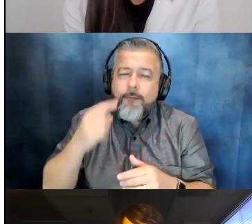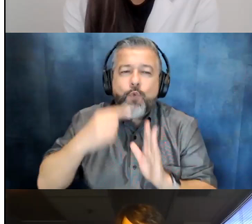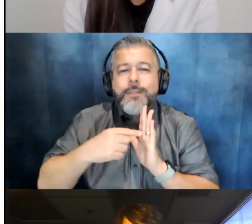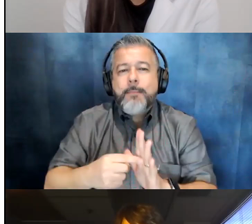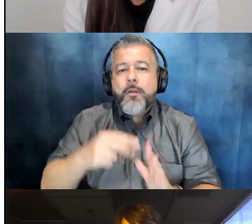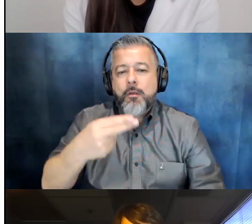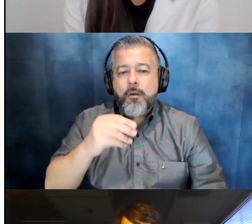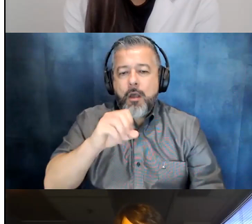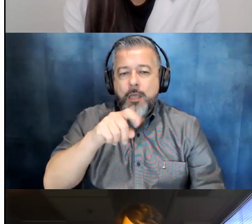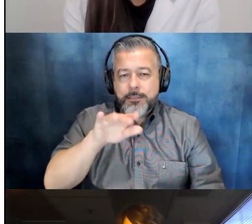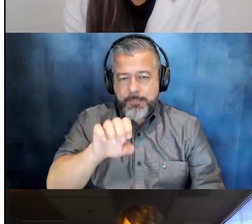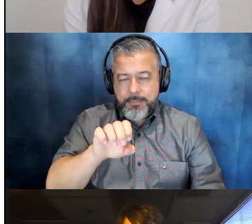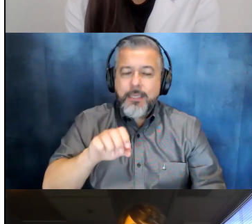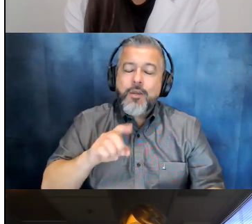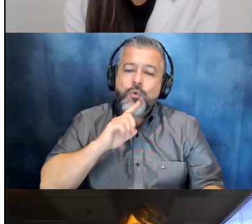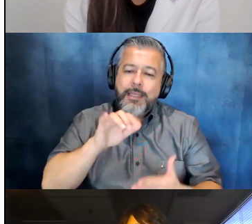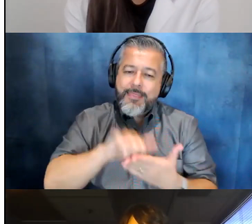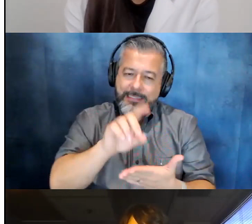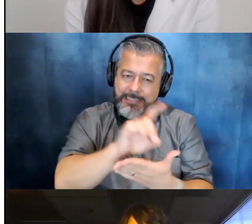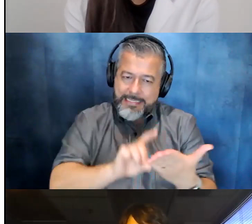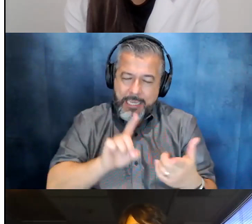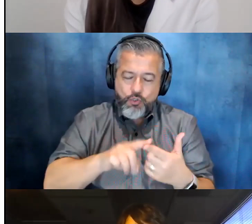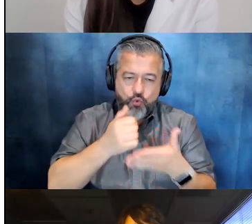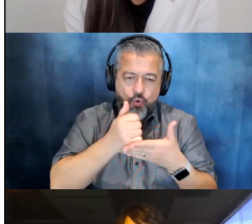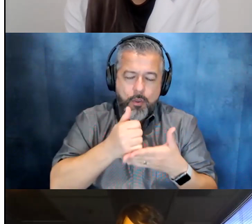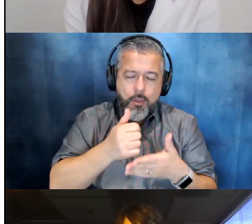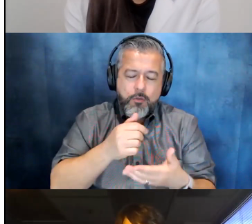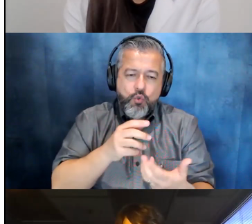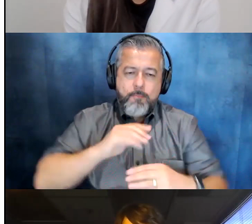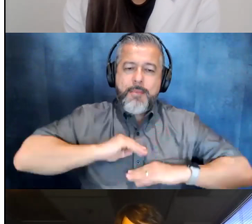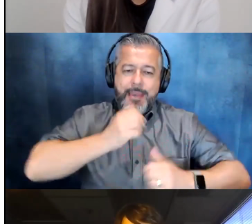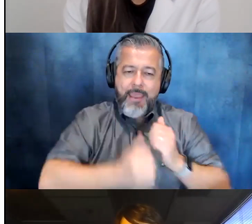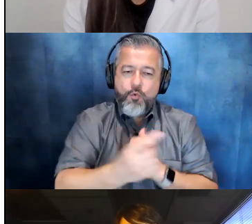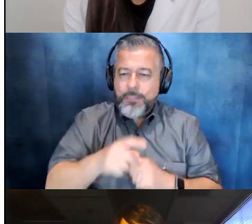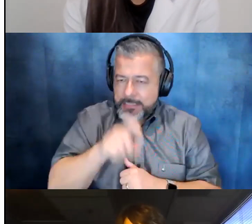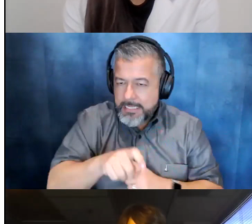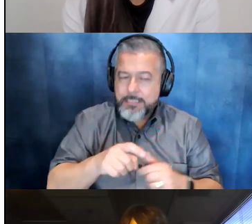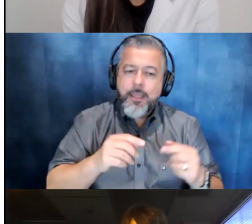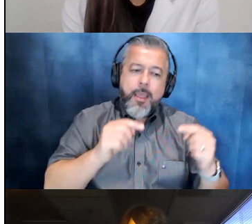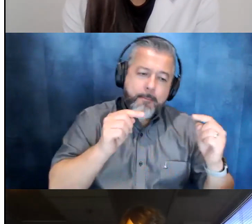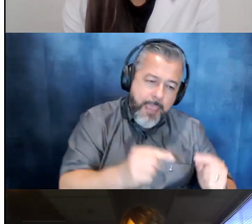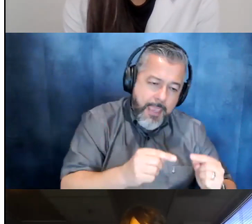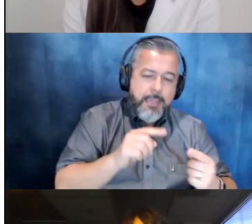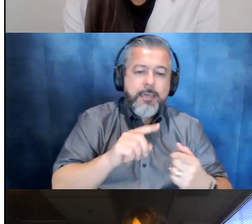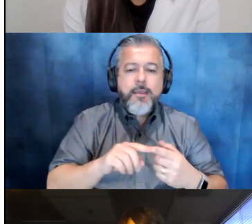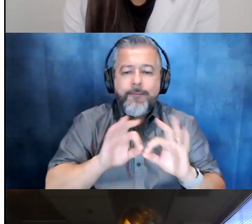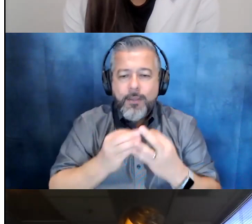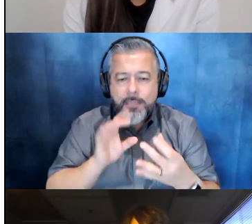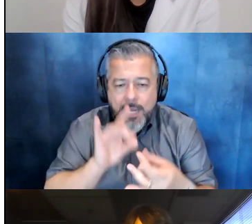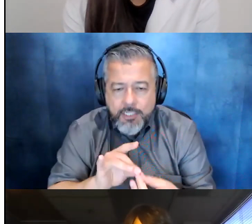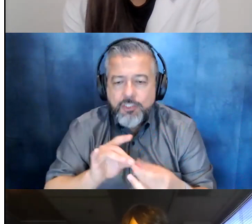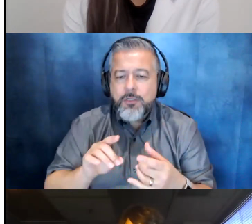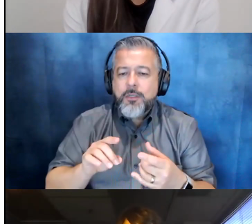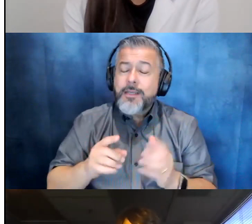meet everyone's total need, both pain and social engagement and family connection in innovative ways. They bring horses to the side